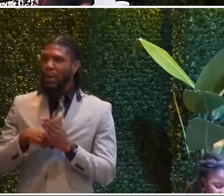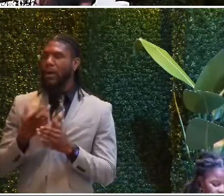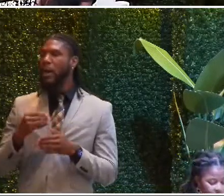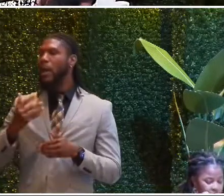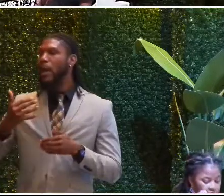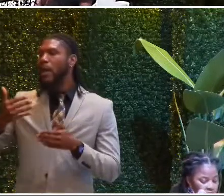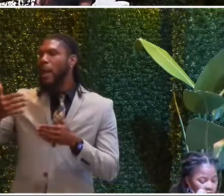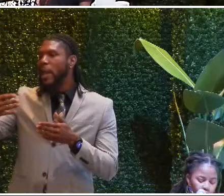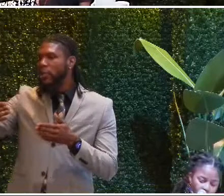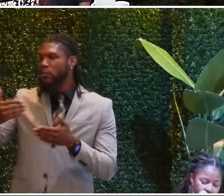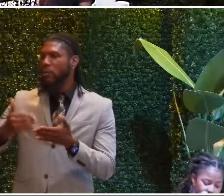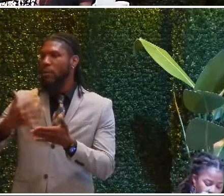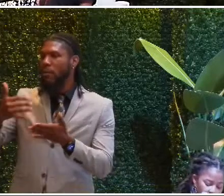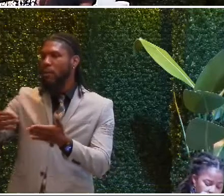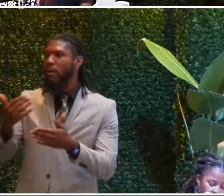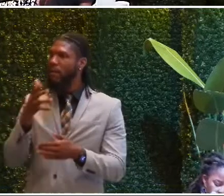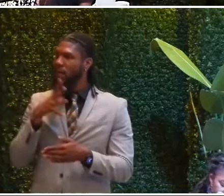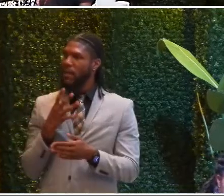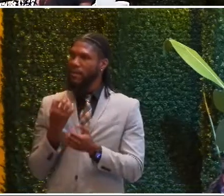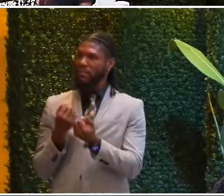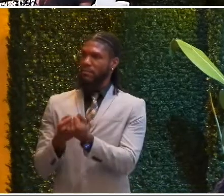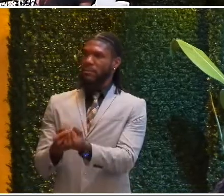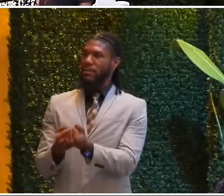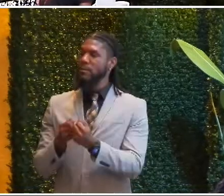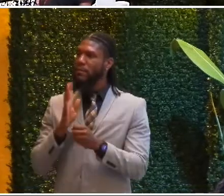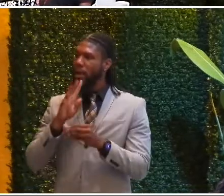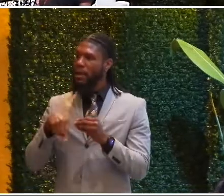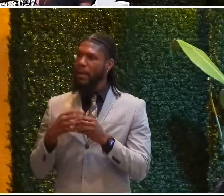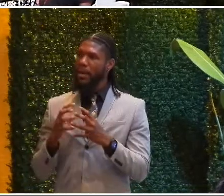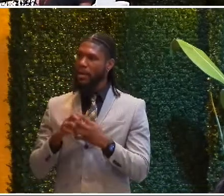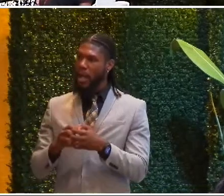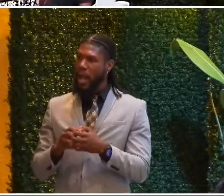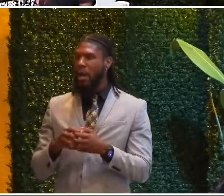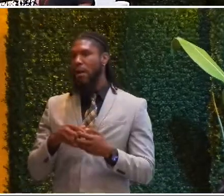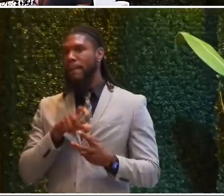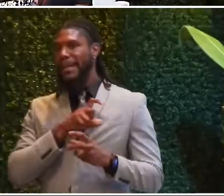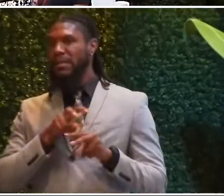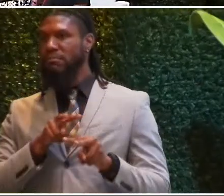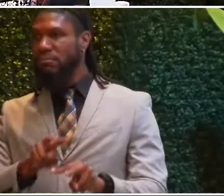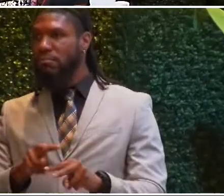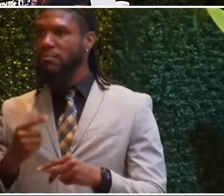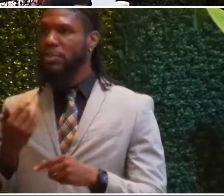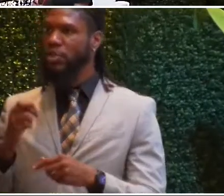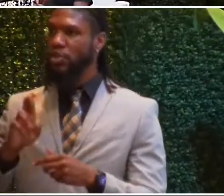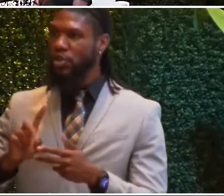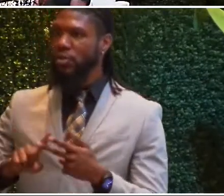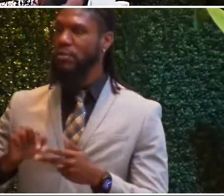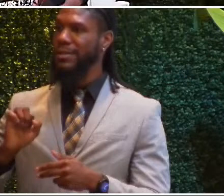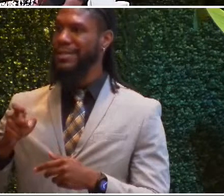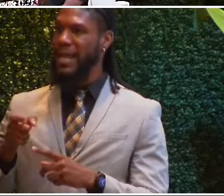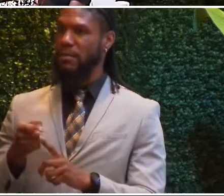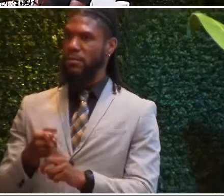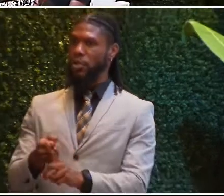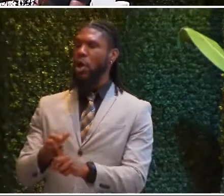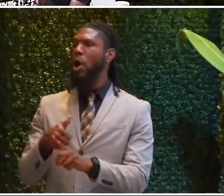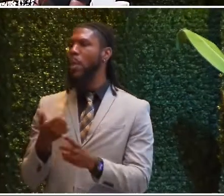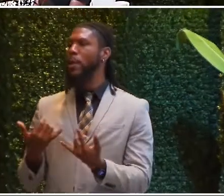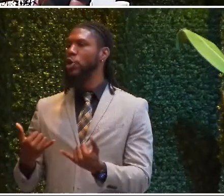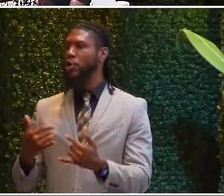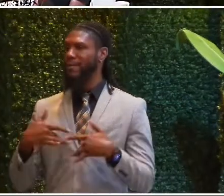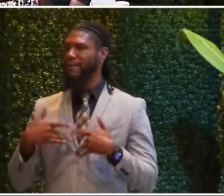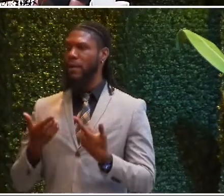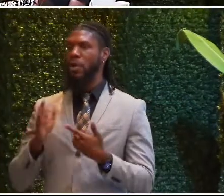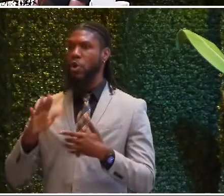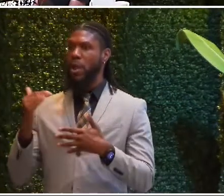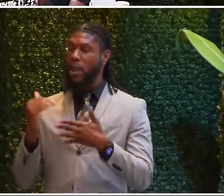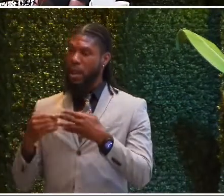into it. Who talks a lot about intersectionality, policing, gender, sexual assault, other current events. The list of where